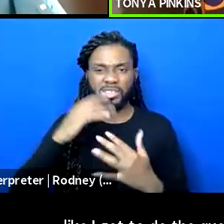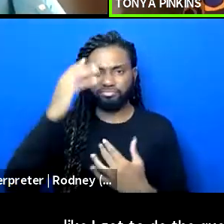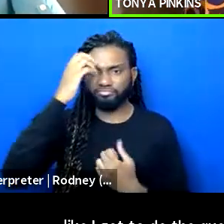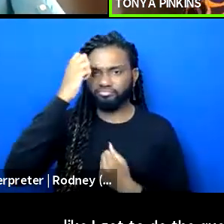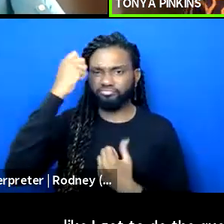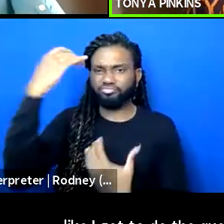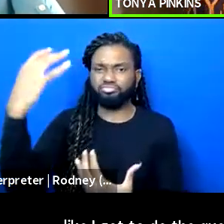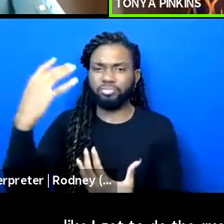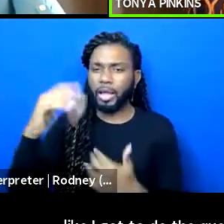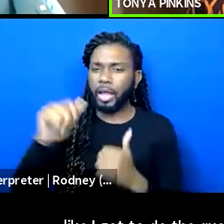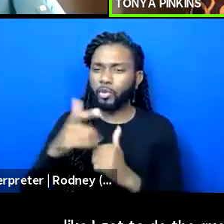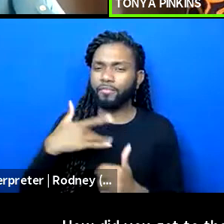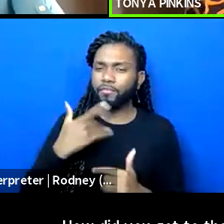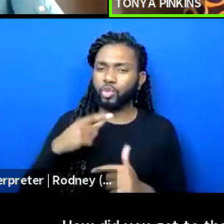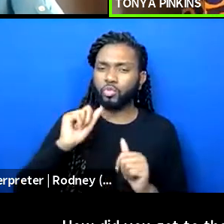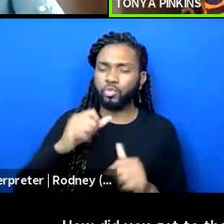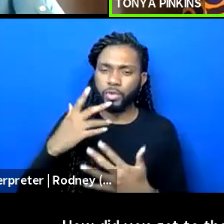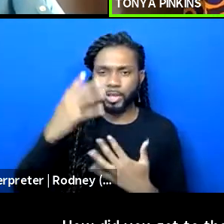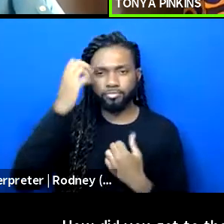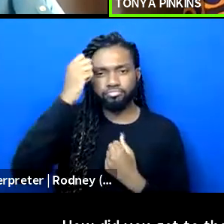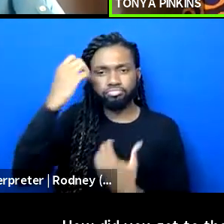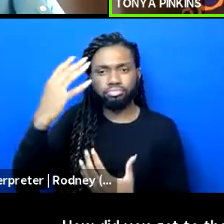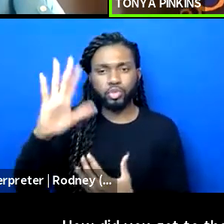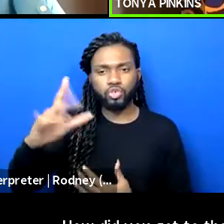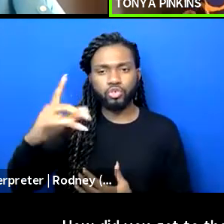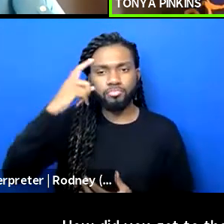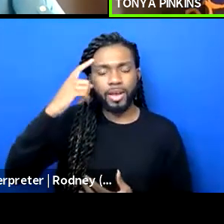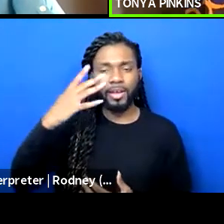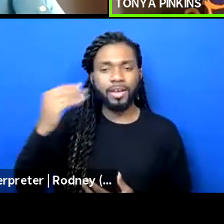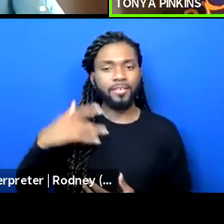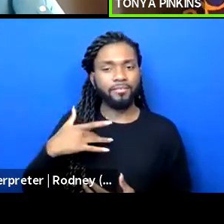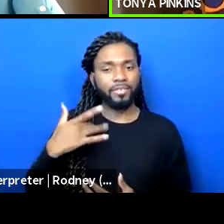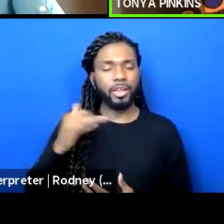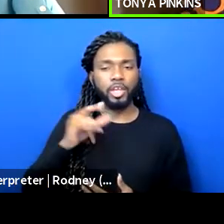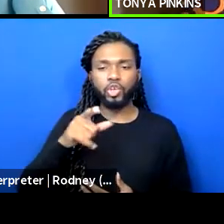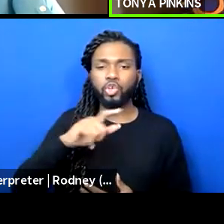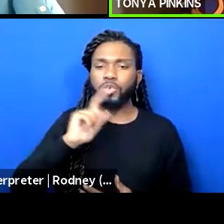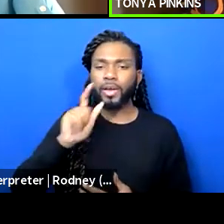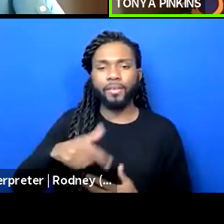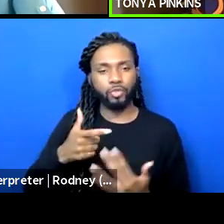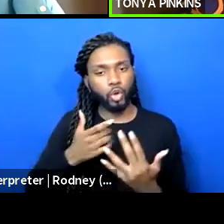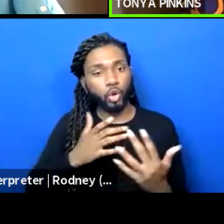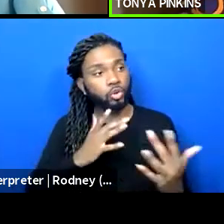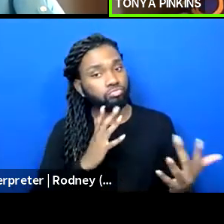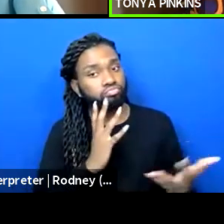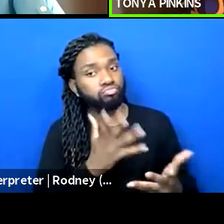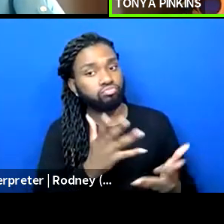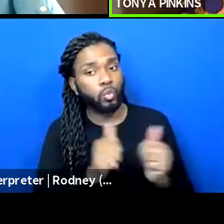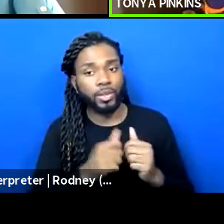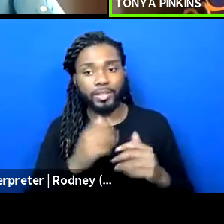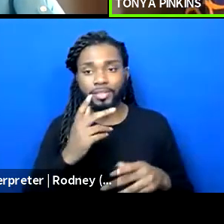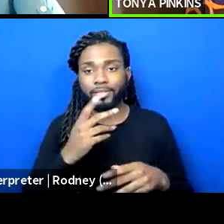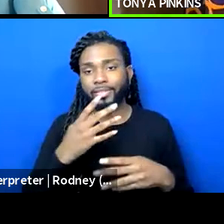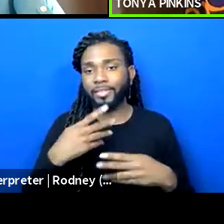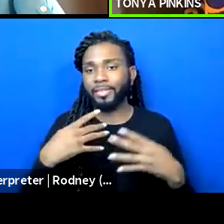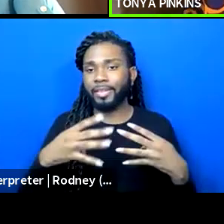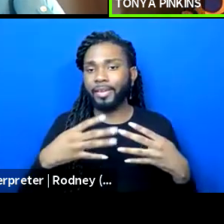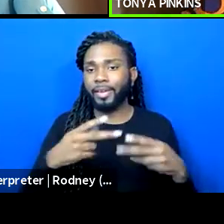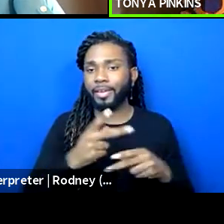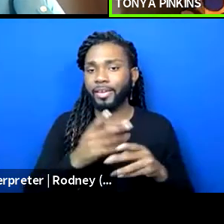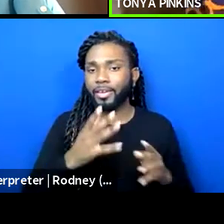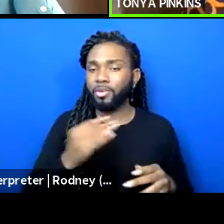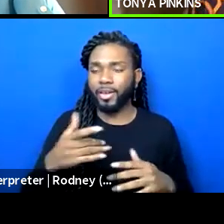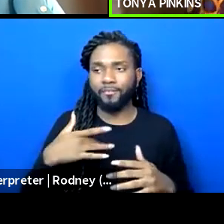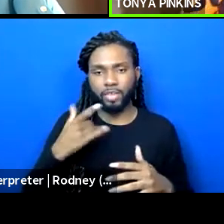where you could decolonize your mind to know that you didn't have to go through the gatekeeper, that you could create what you wanted to create and that there's